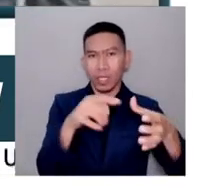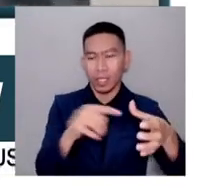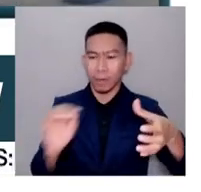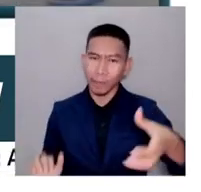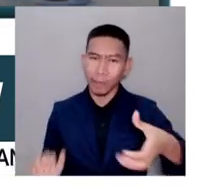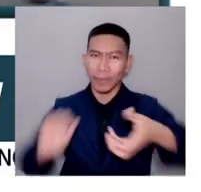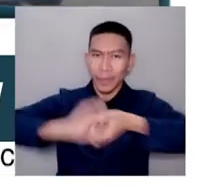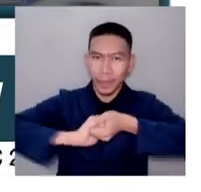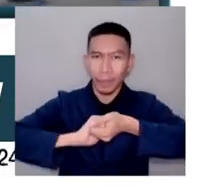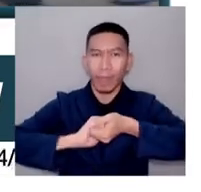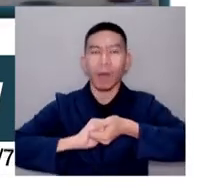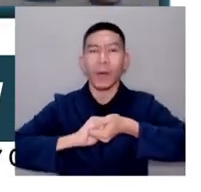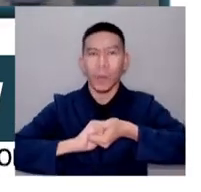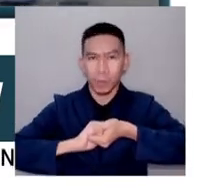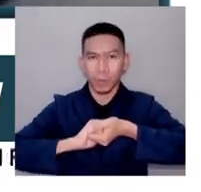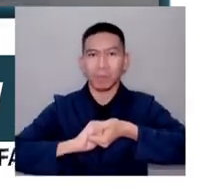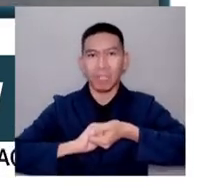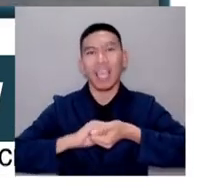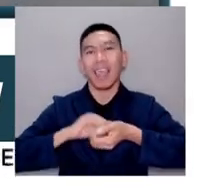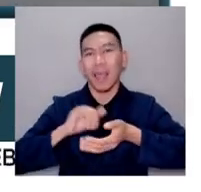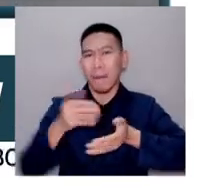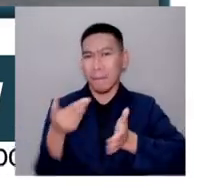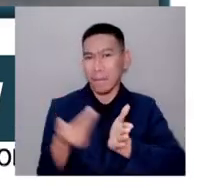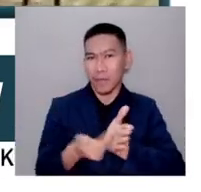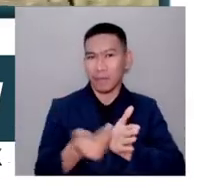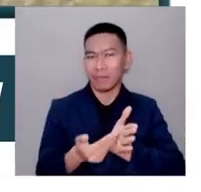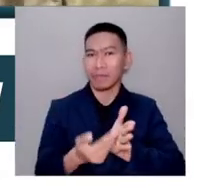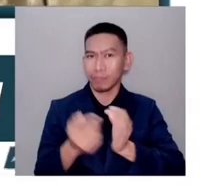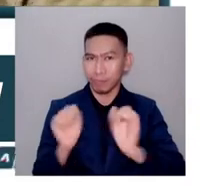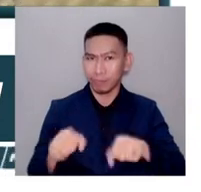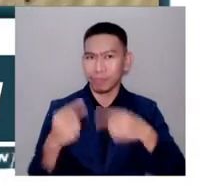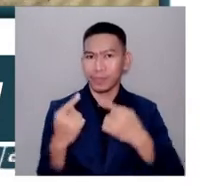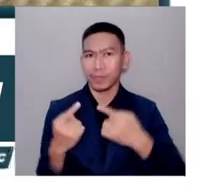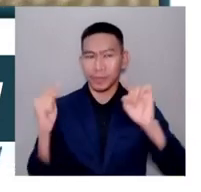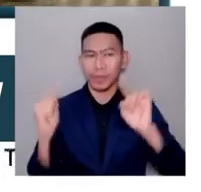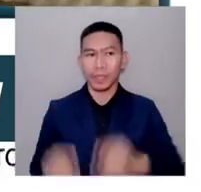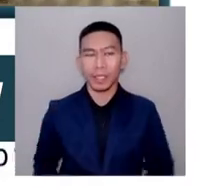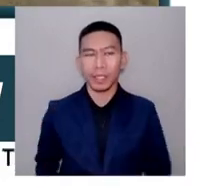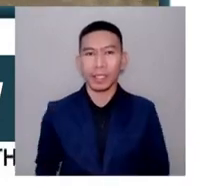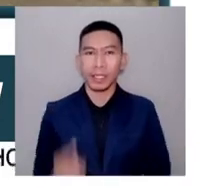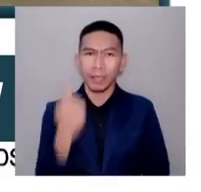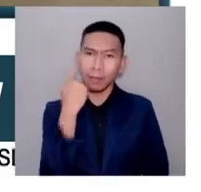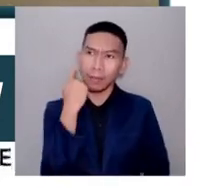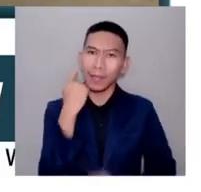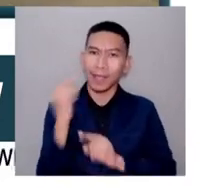cooperation. Ito ay isa sa pinakahuling